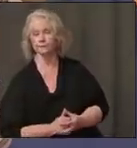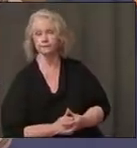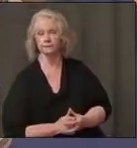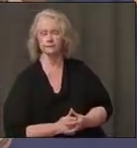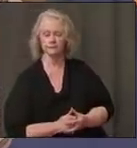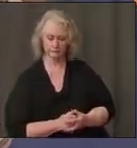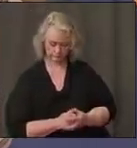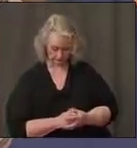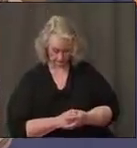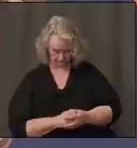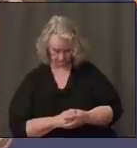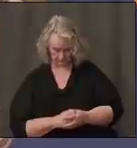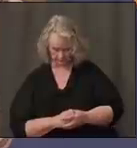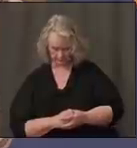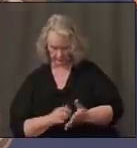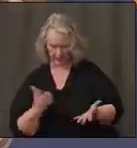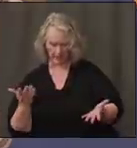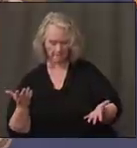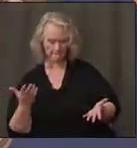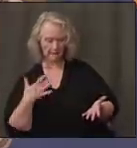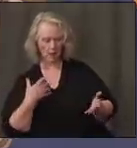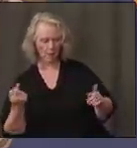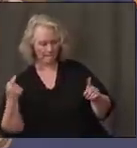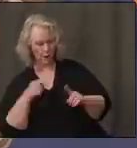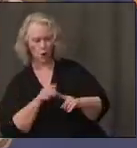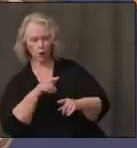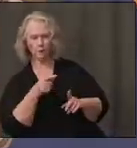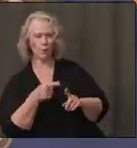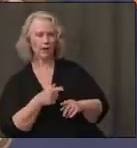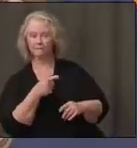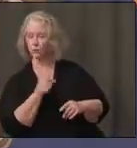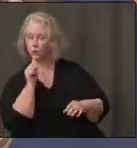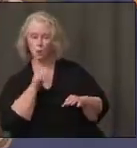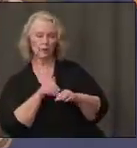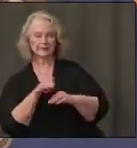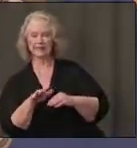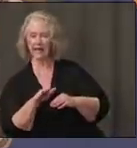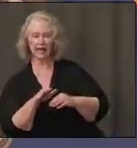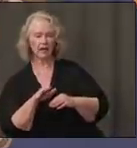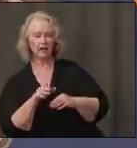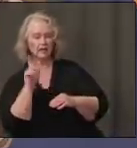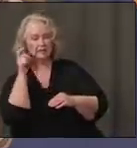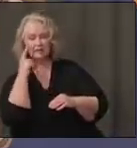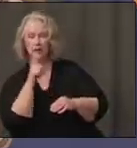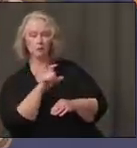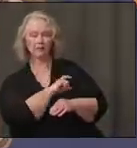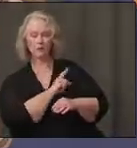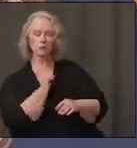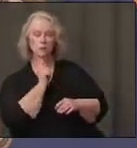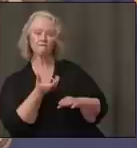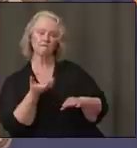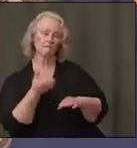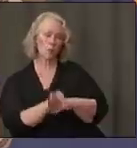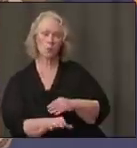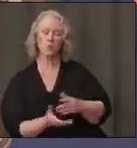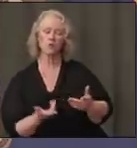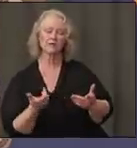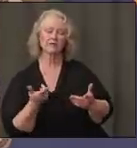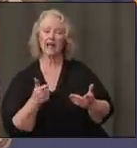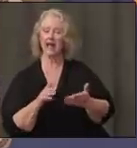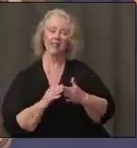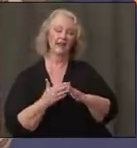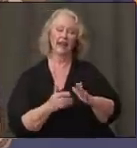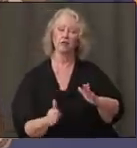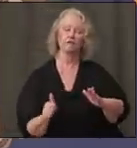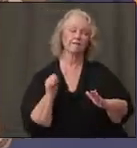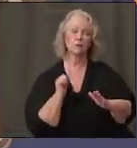So Governor, though, I guess getting back to your point, if you're not going to send the state police out there to enforce the rules and the towns just